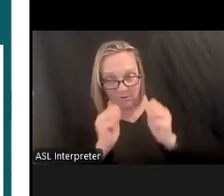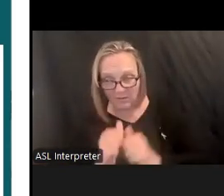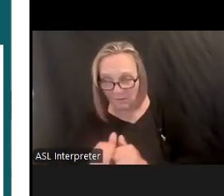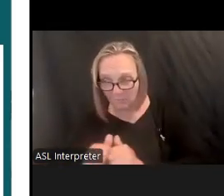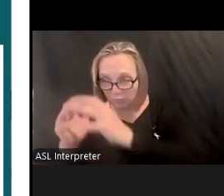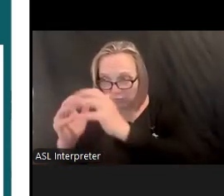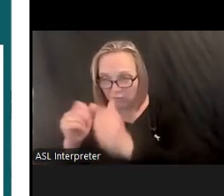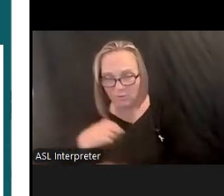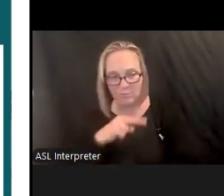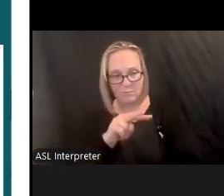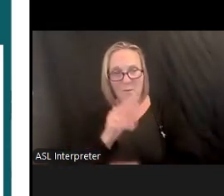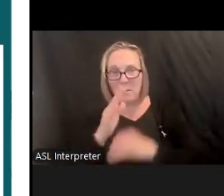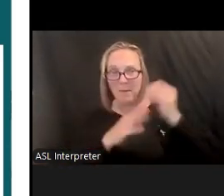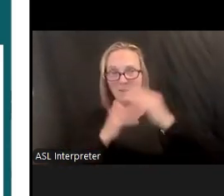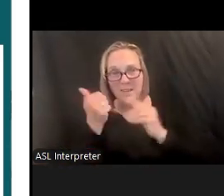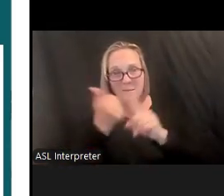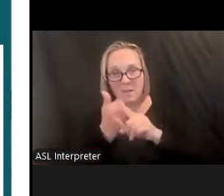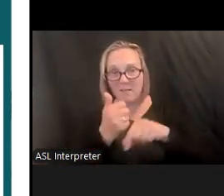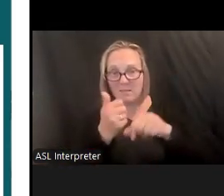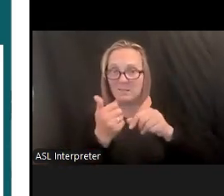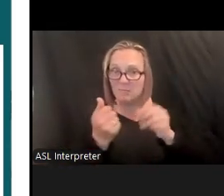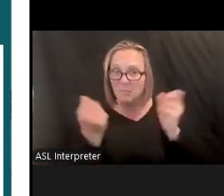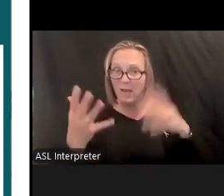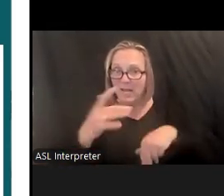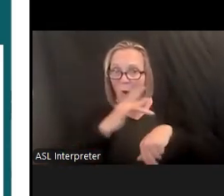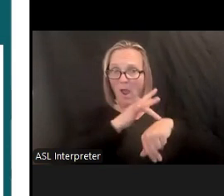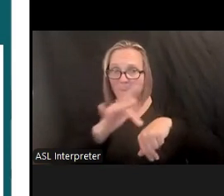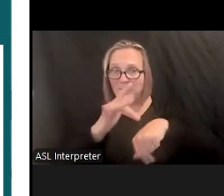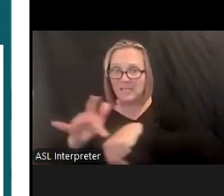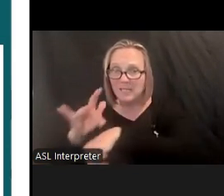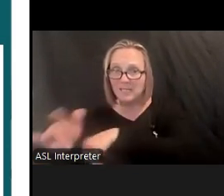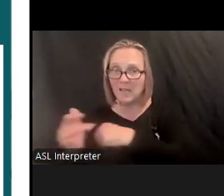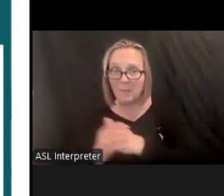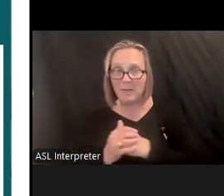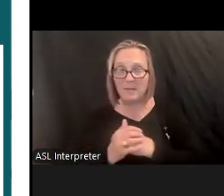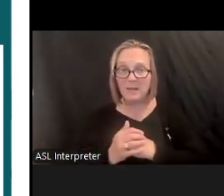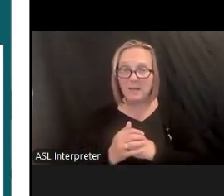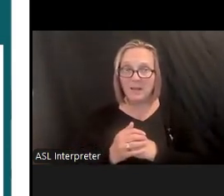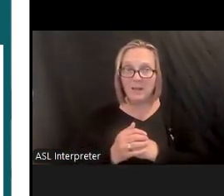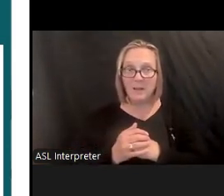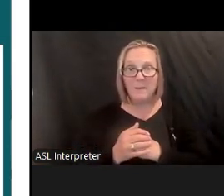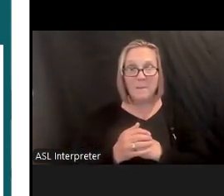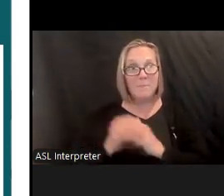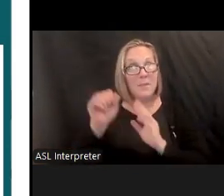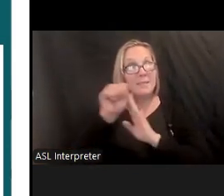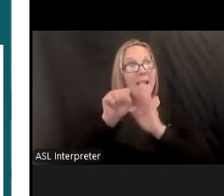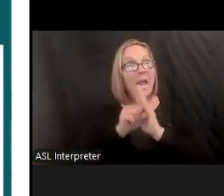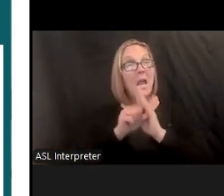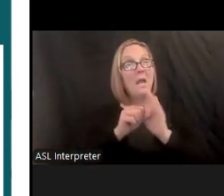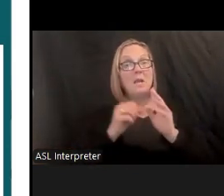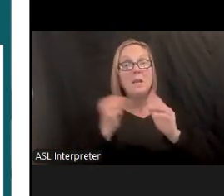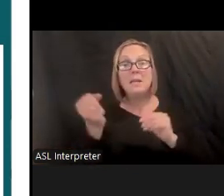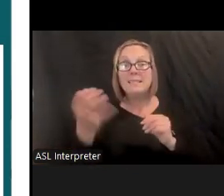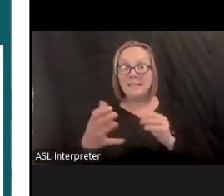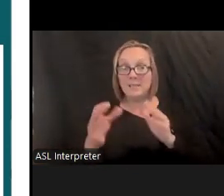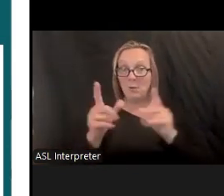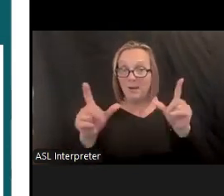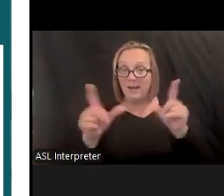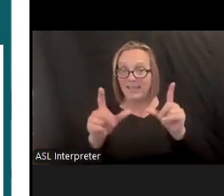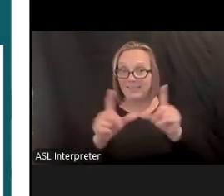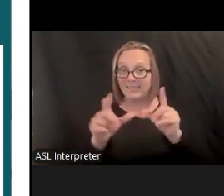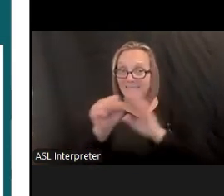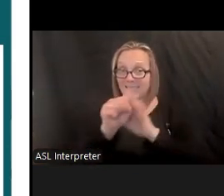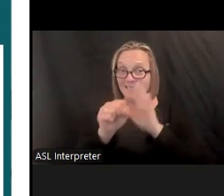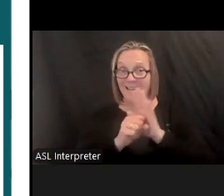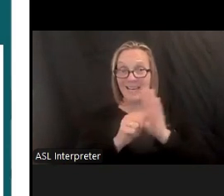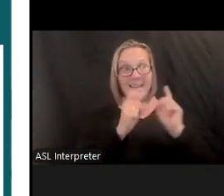was a little adverse to the state giving out these casino licenses because, you know, as everyone